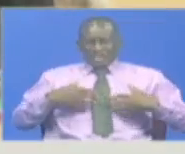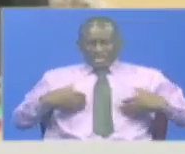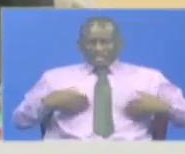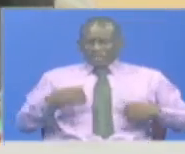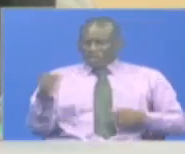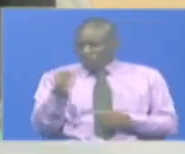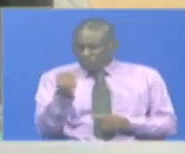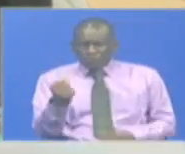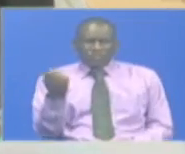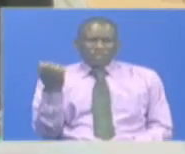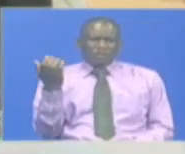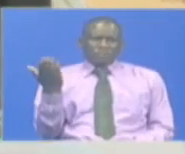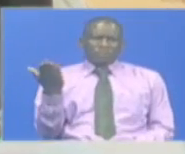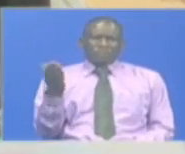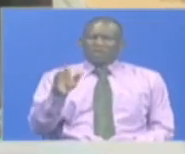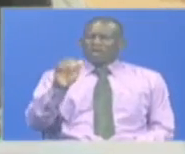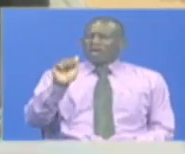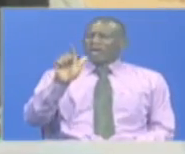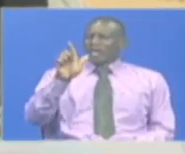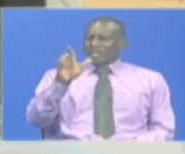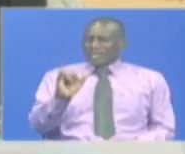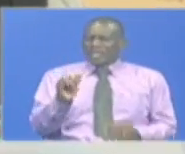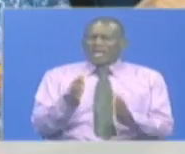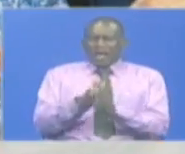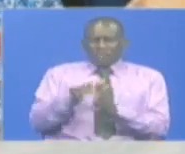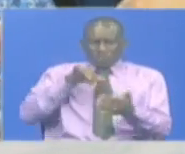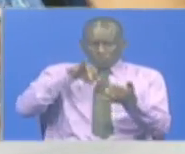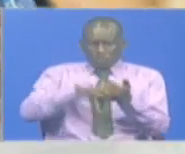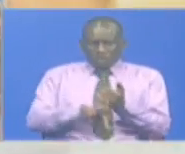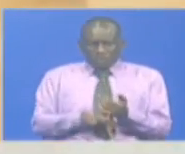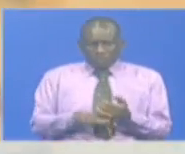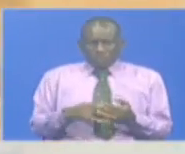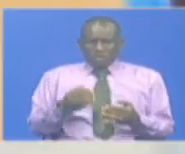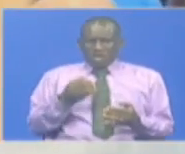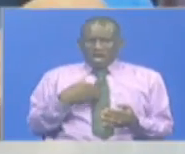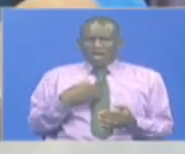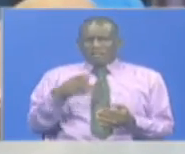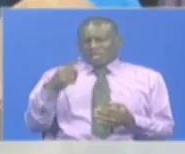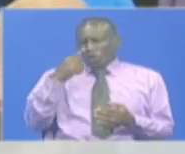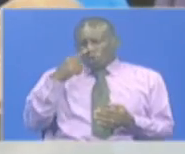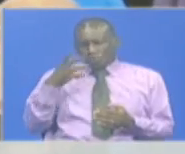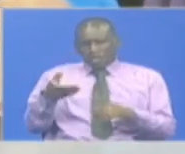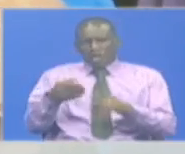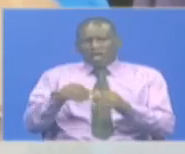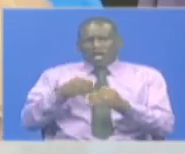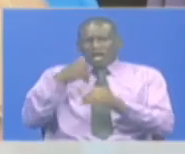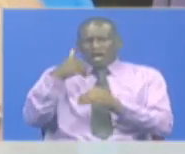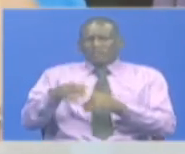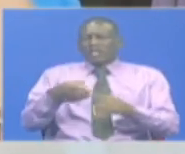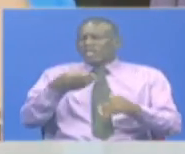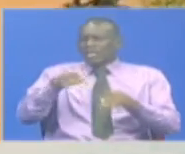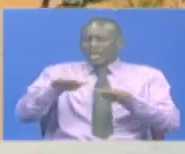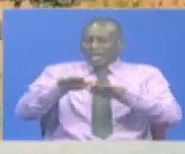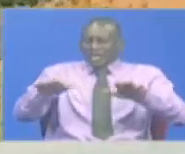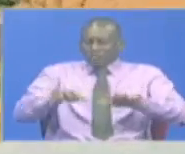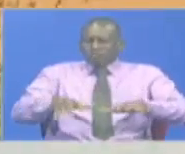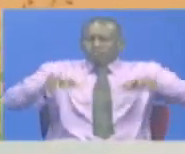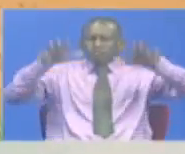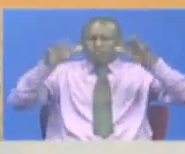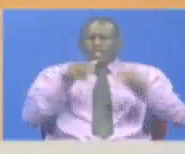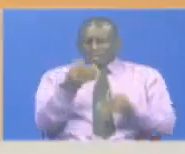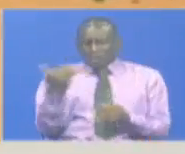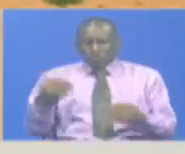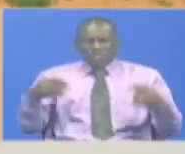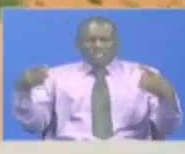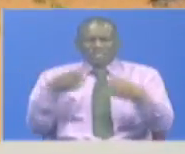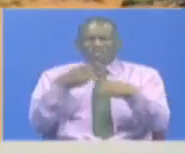Abdi Nasir Aden Ali and his wife found a temporary home here from the floods. His five children are scattered in different homes